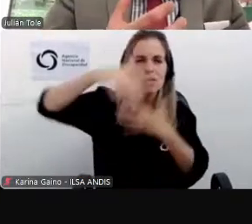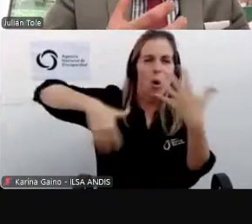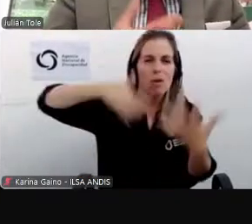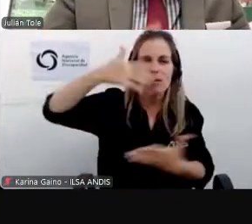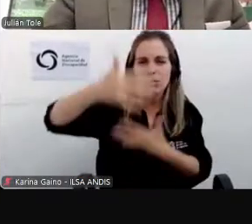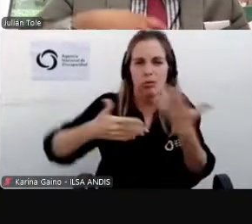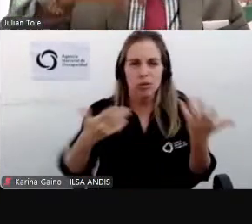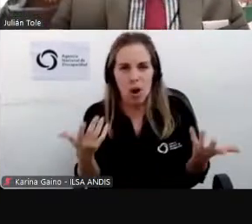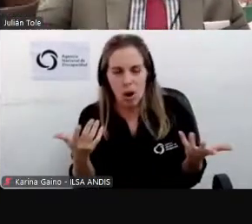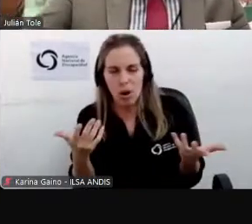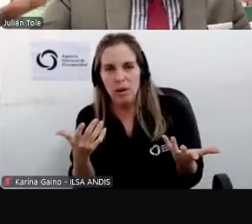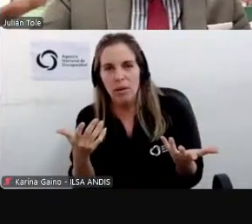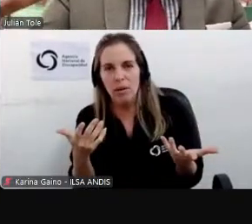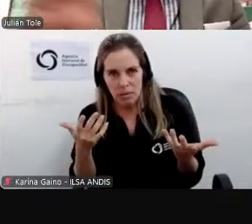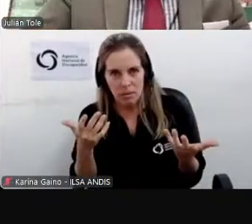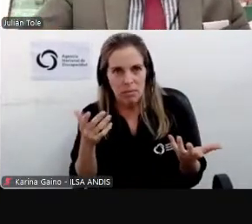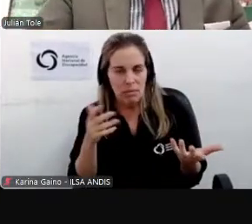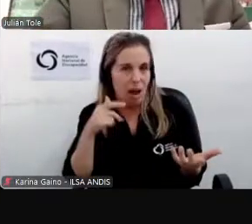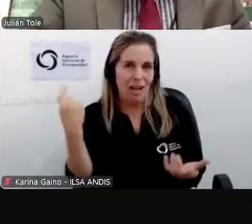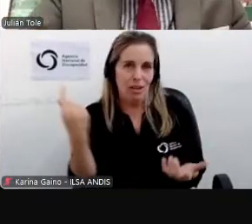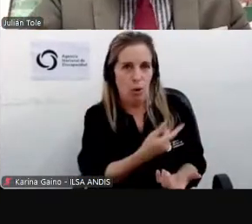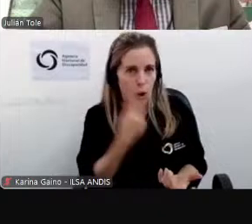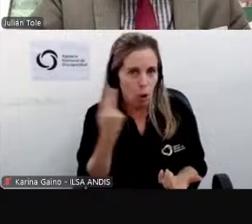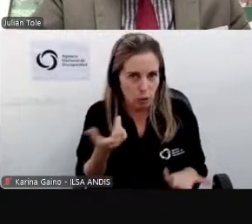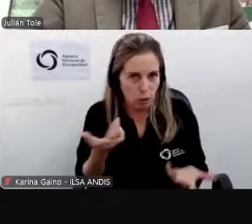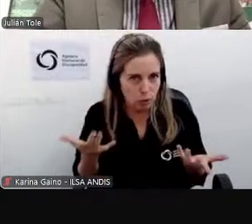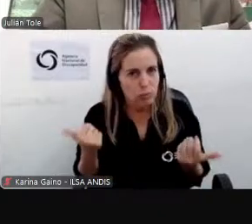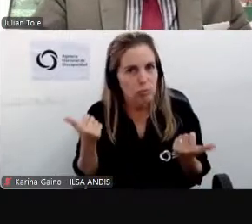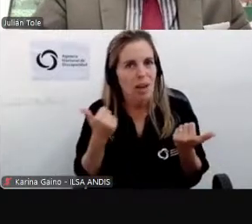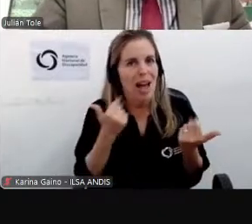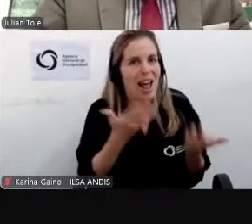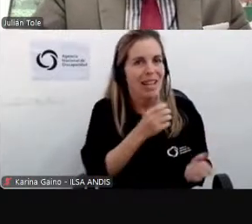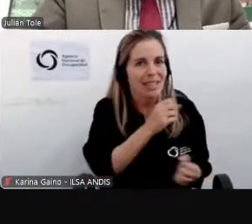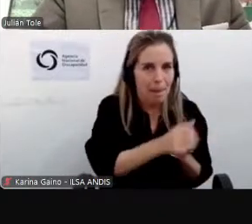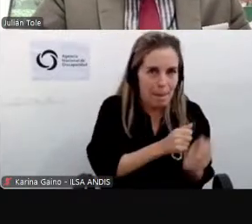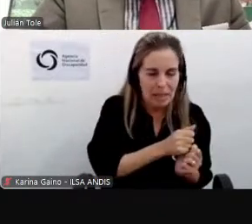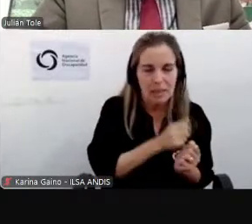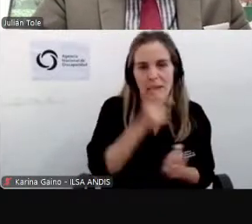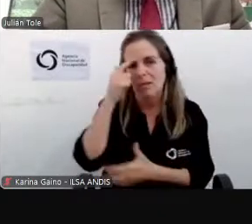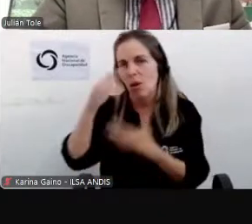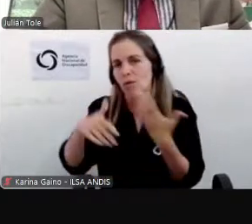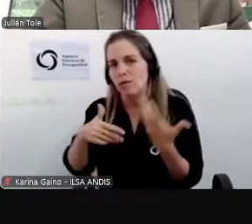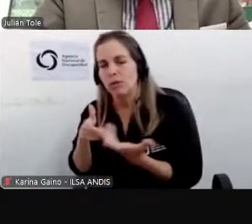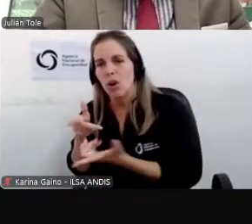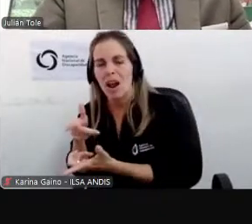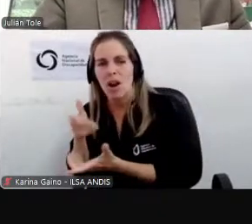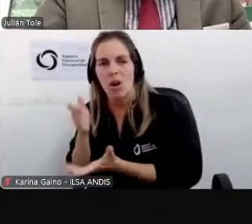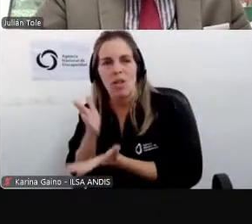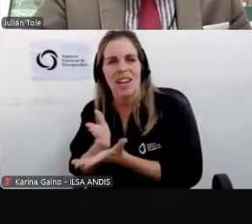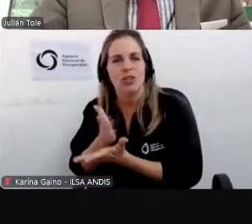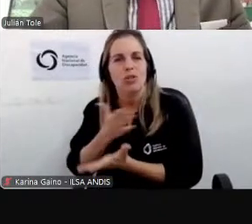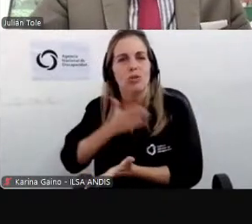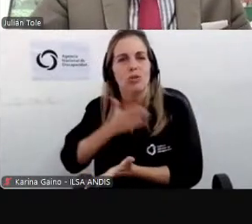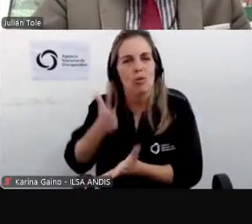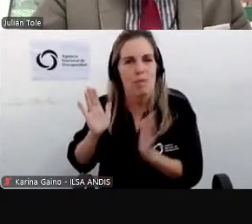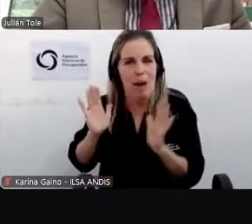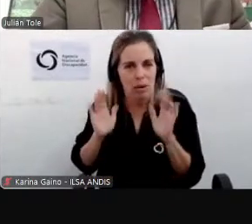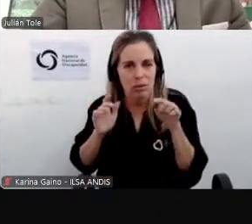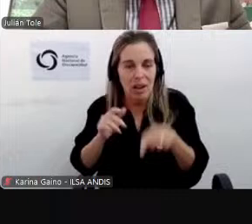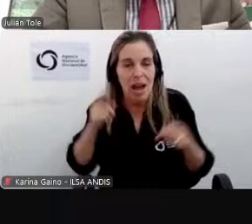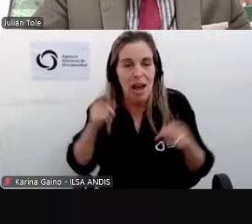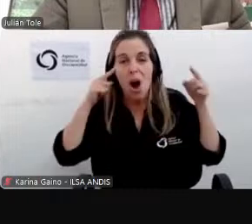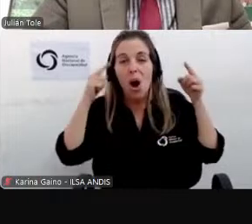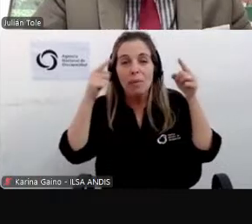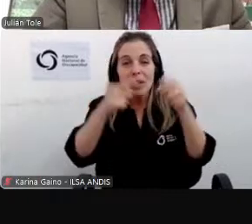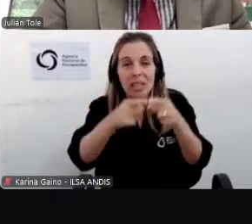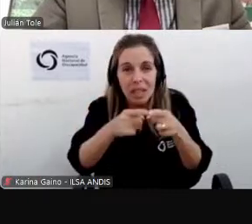confusion to human rights defenders or advocates and to companies themselves. The aim